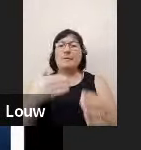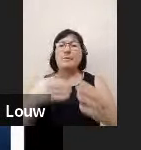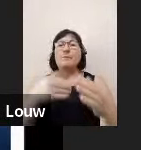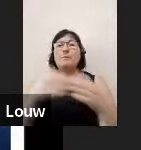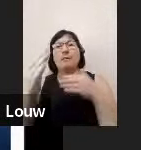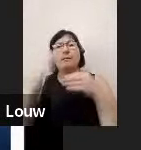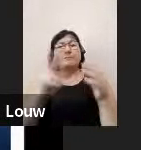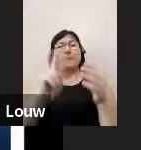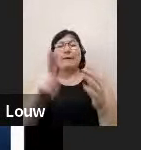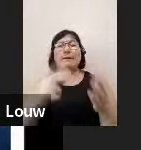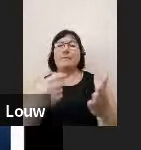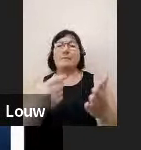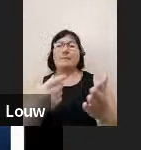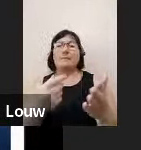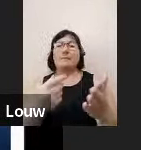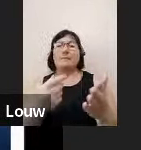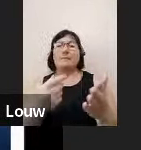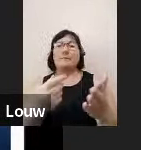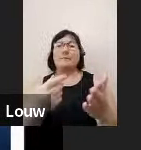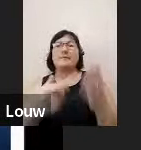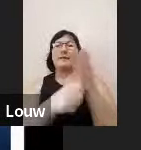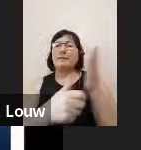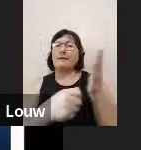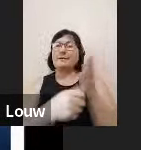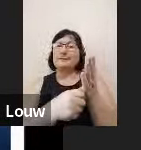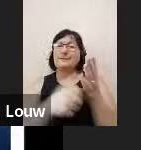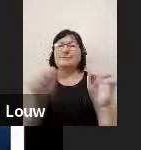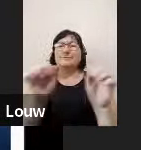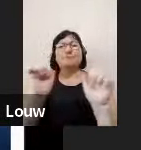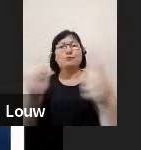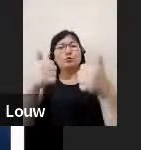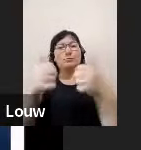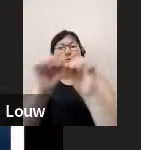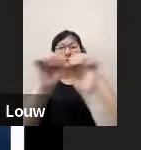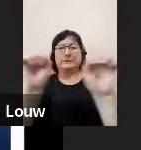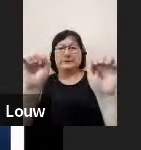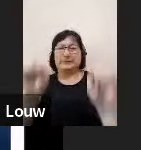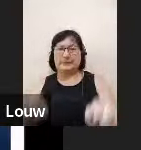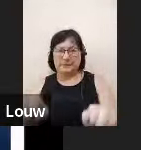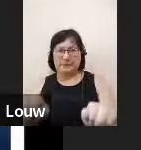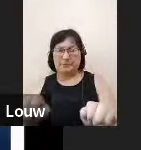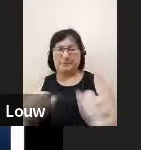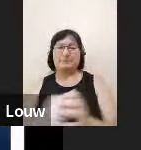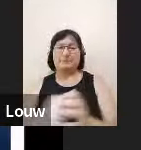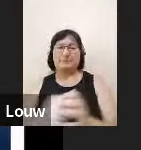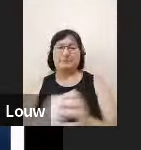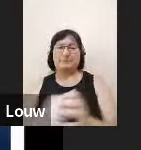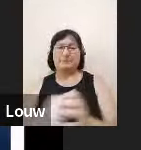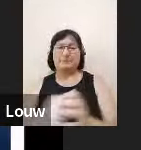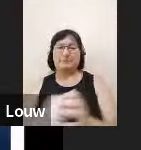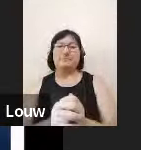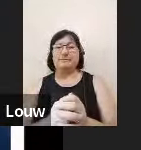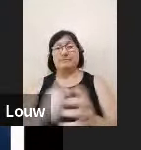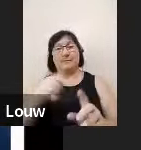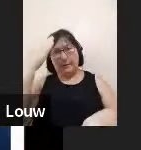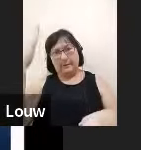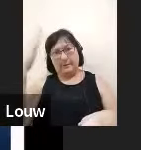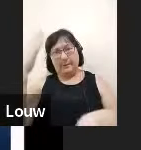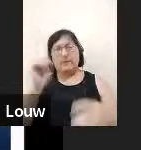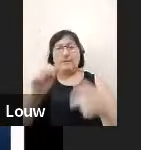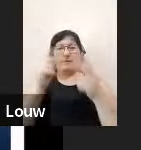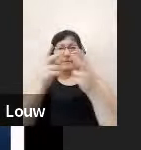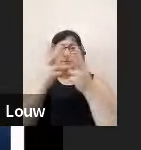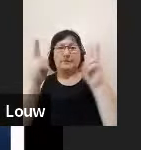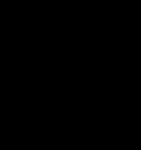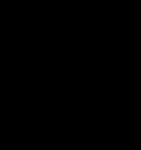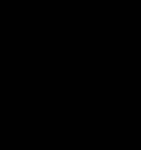and making a difference. She also has a master's degree from the University of Canberra, Australia. And with that, it's